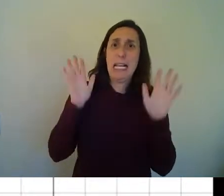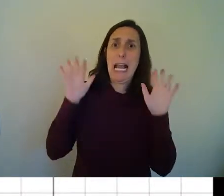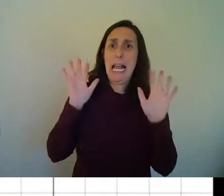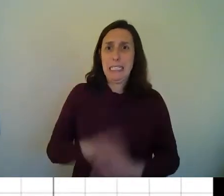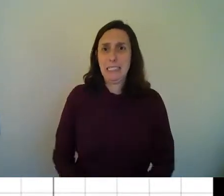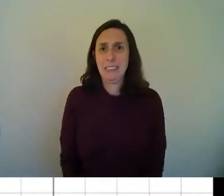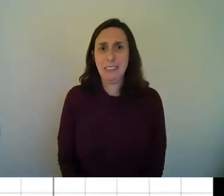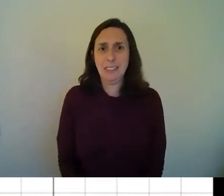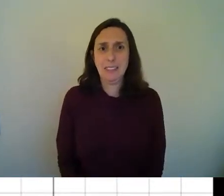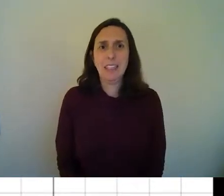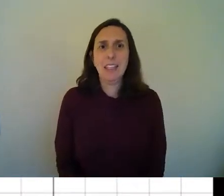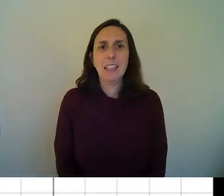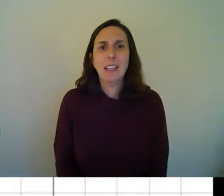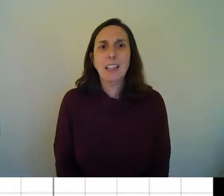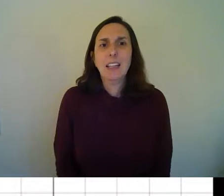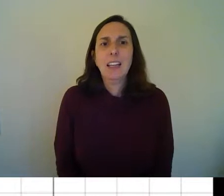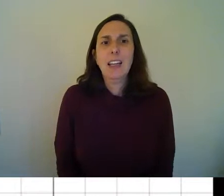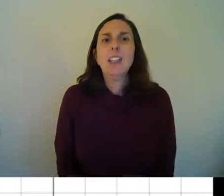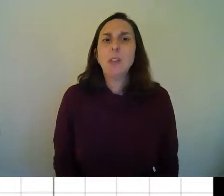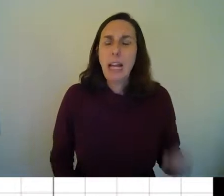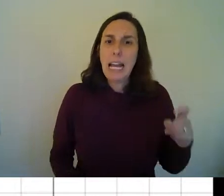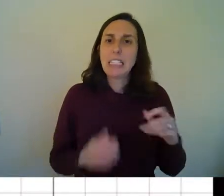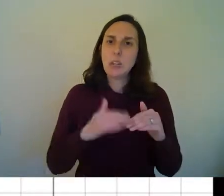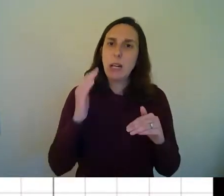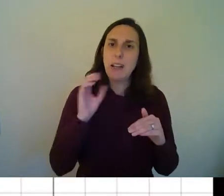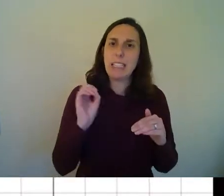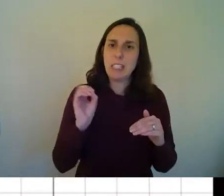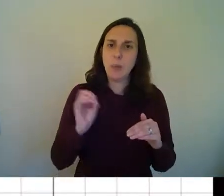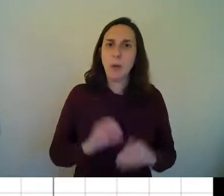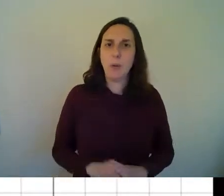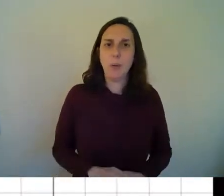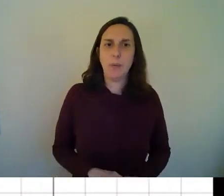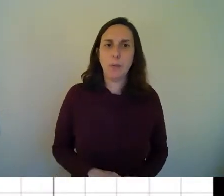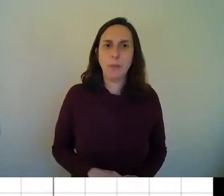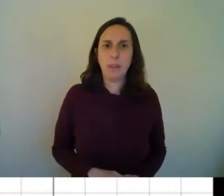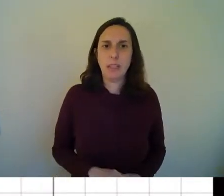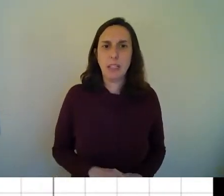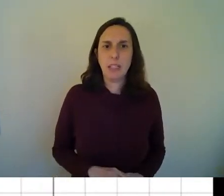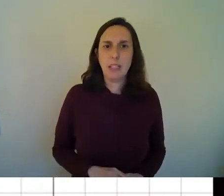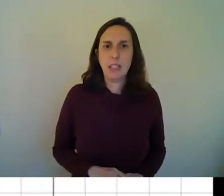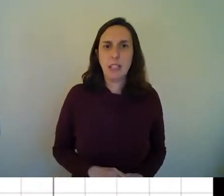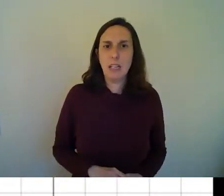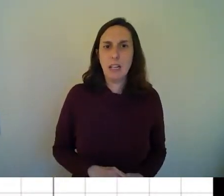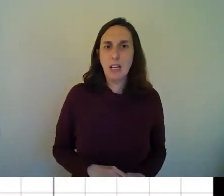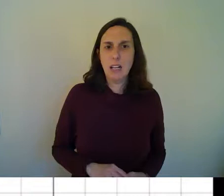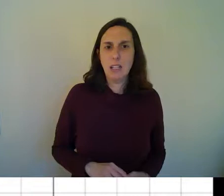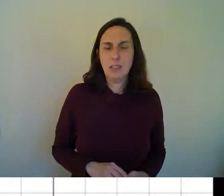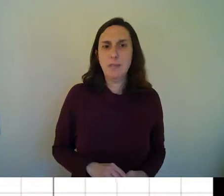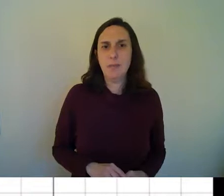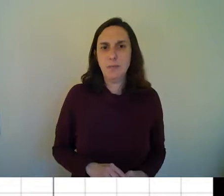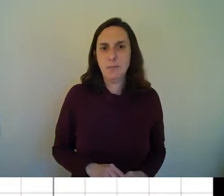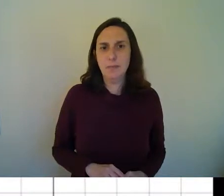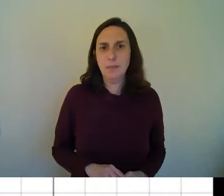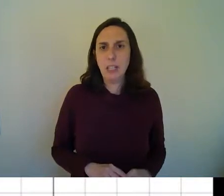X is the element of all real numbers such that x is greater than 0. So I'm at 0, but I can't equal it, and I go all the way up to